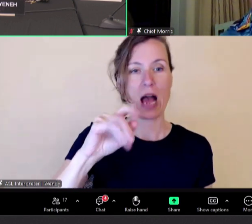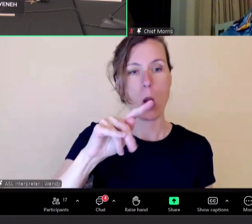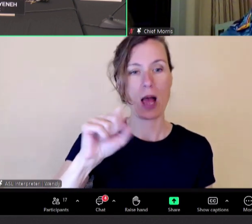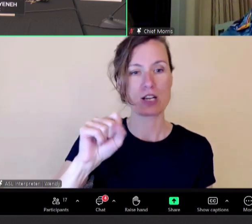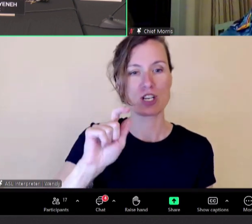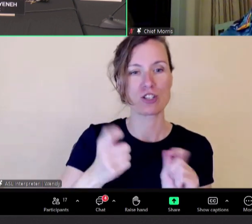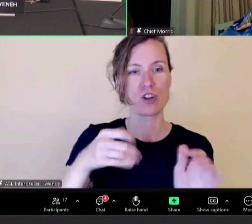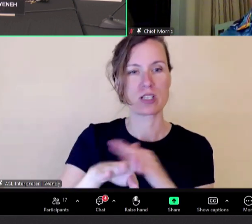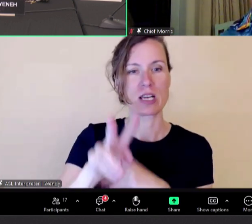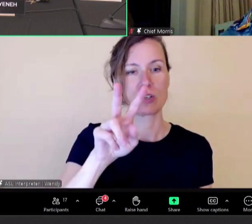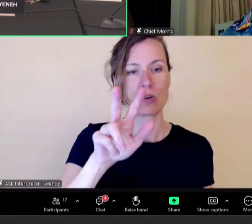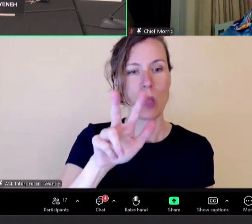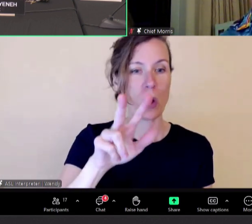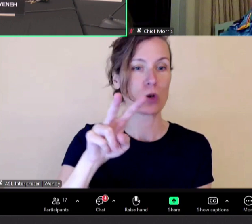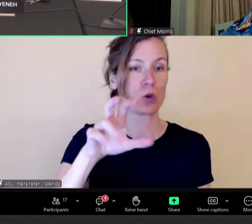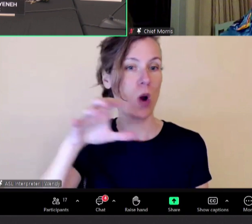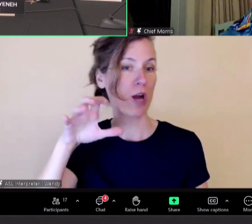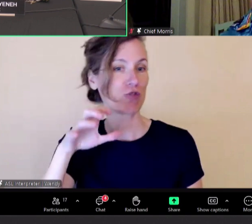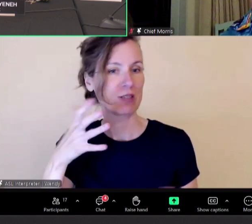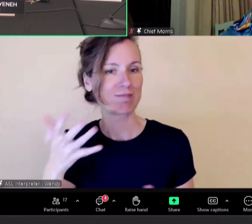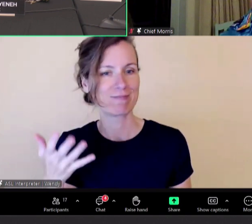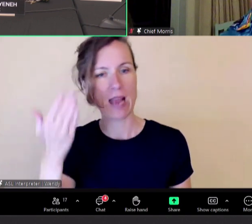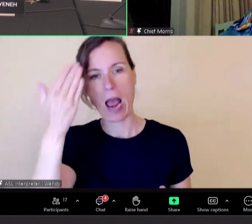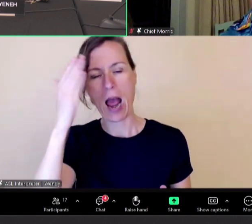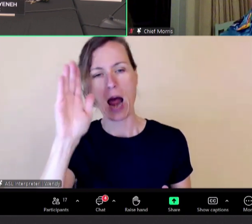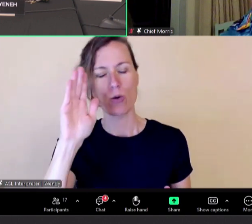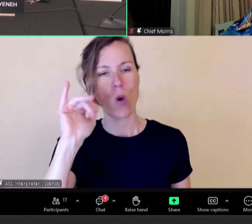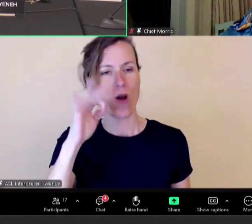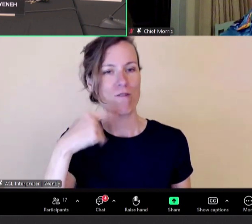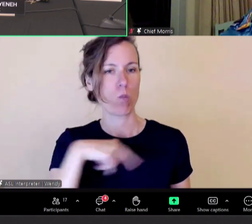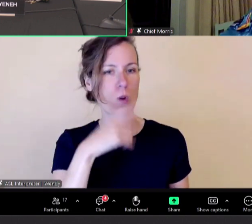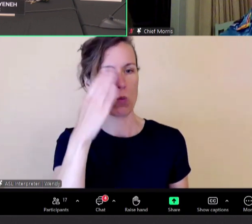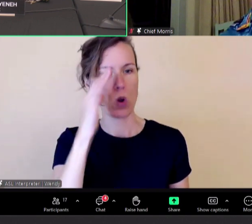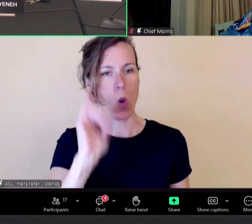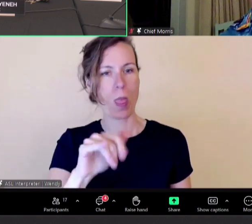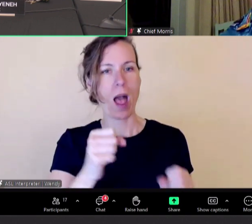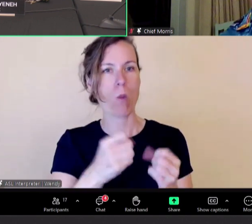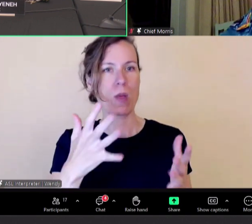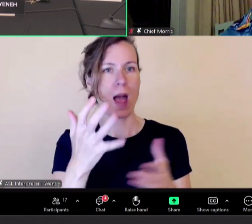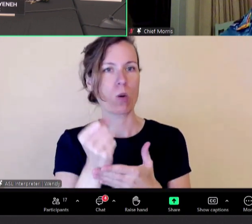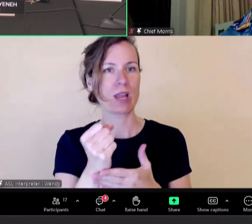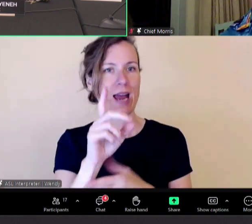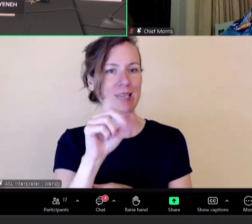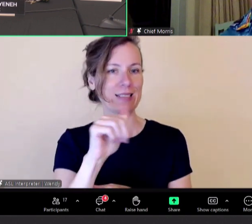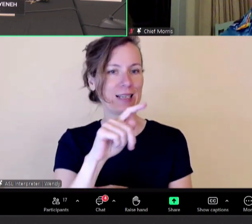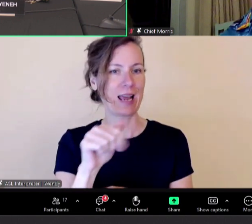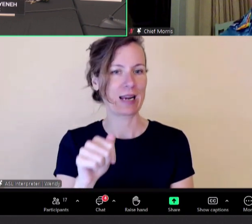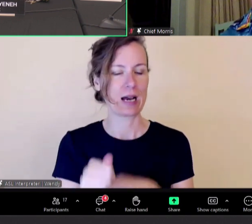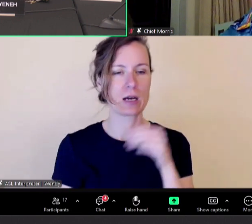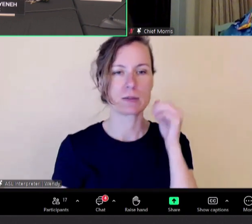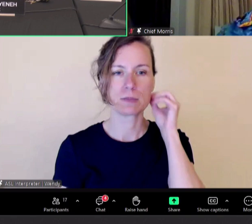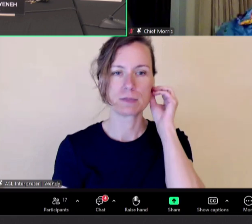I don't know that we'll know that without getting the initial set of data. And all I can share at this point is the feedback from the